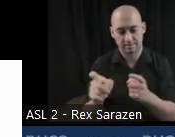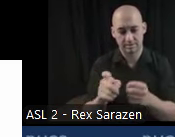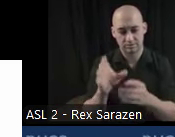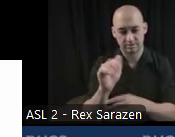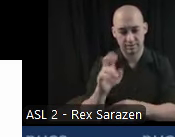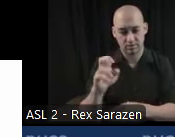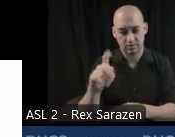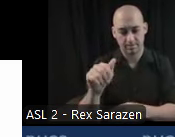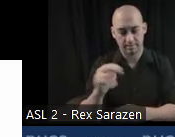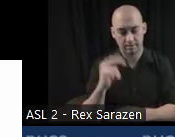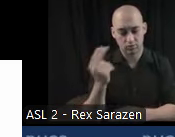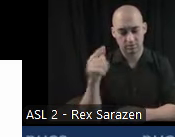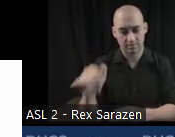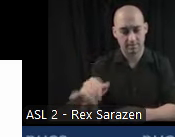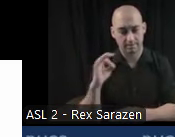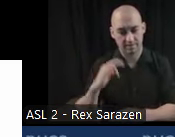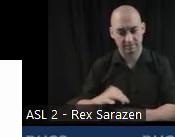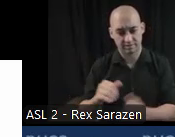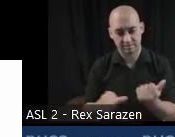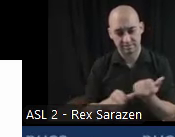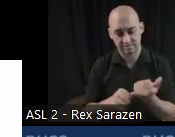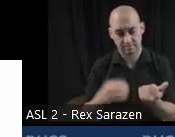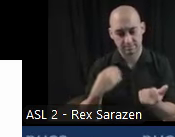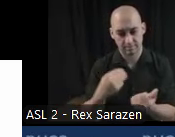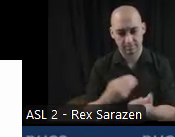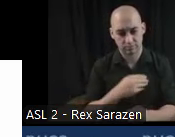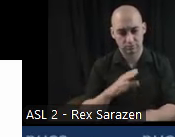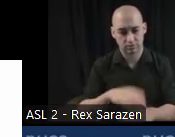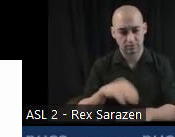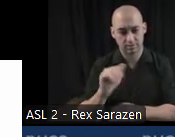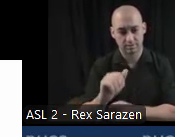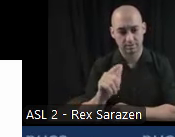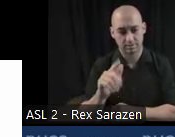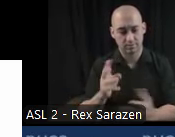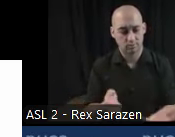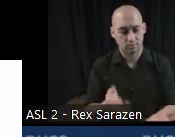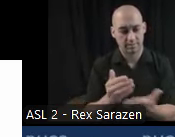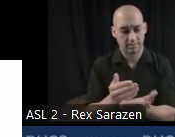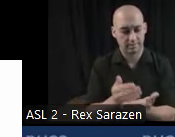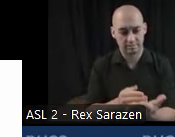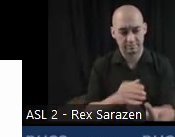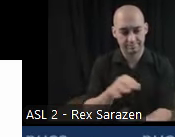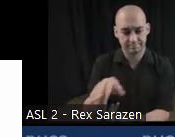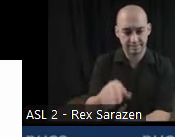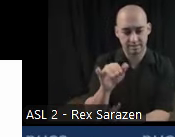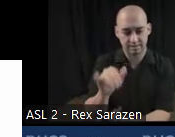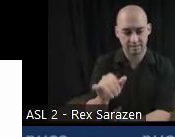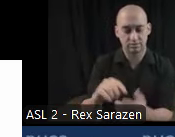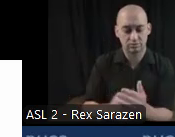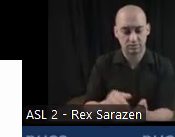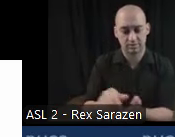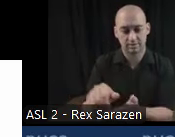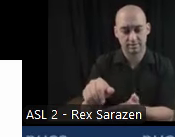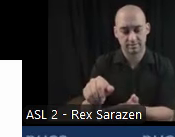this benefit to also assist members that are currently on the ALW waitlist. And to facilitate this, we've started sending the managed care